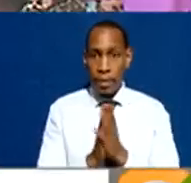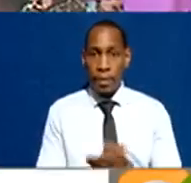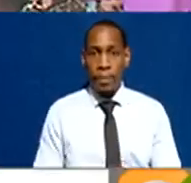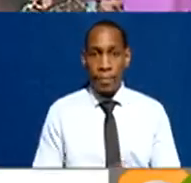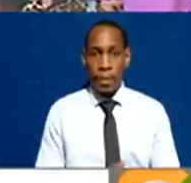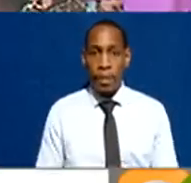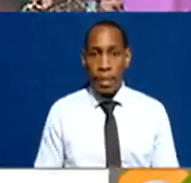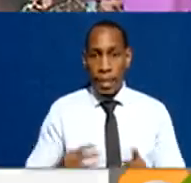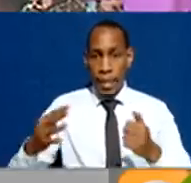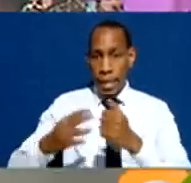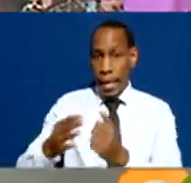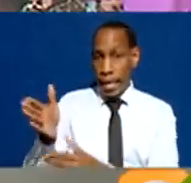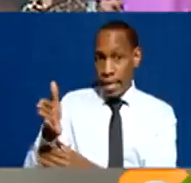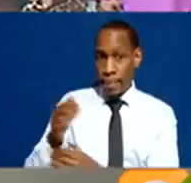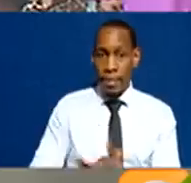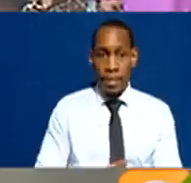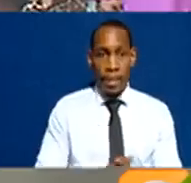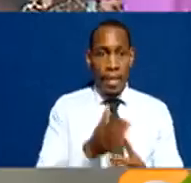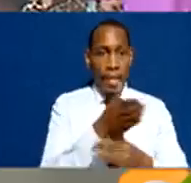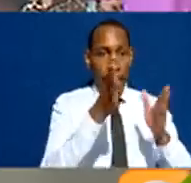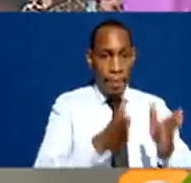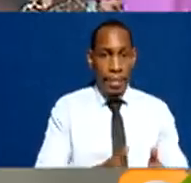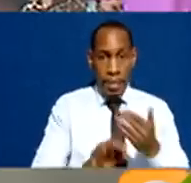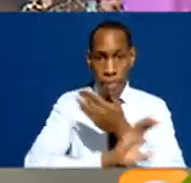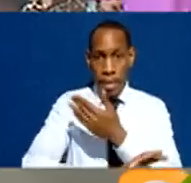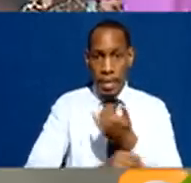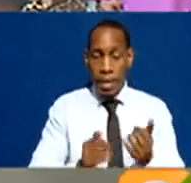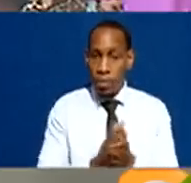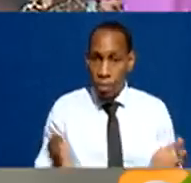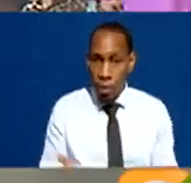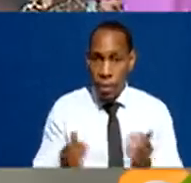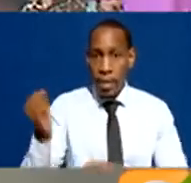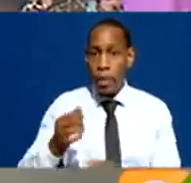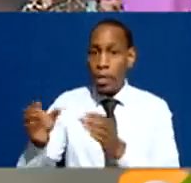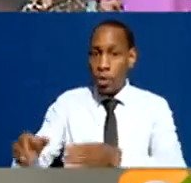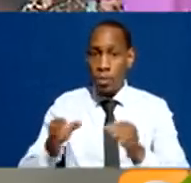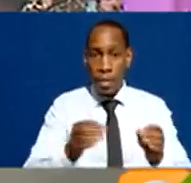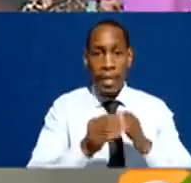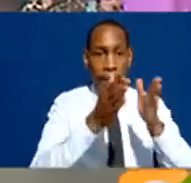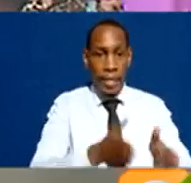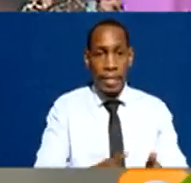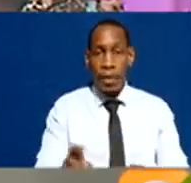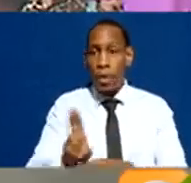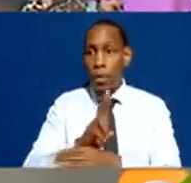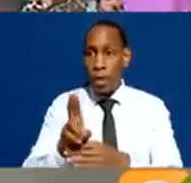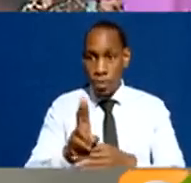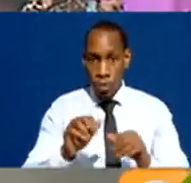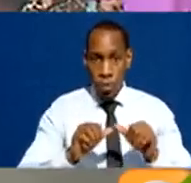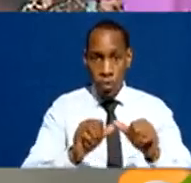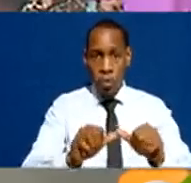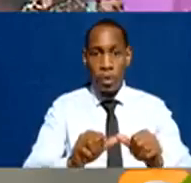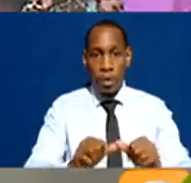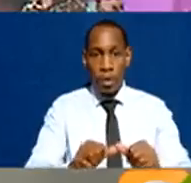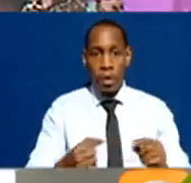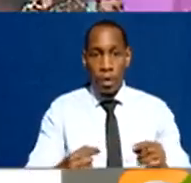Nine embassies and high commissions in the country have urged political parties and leaders to use existing